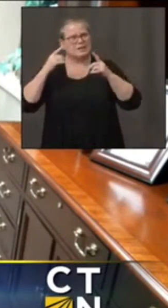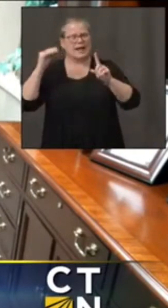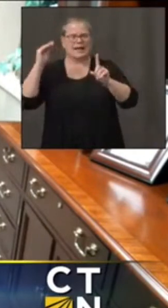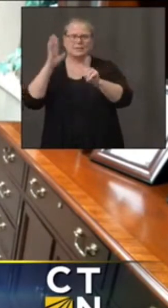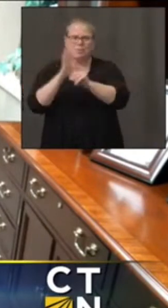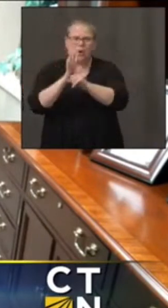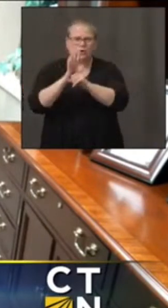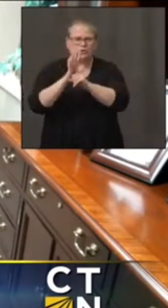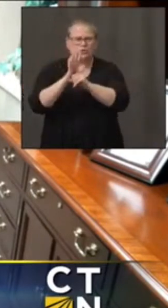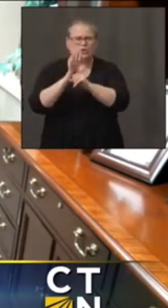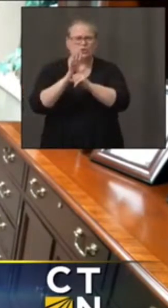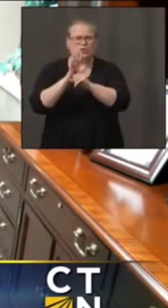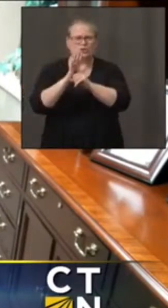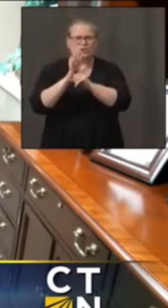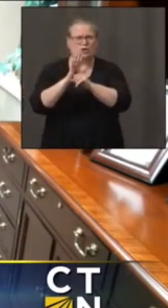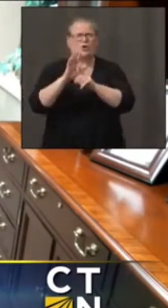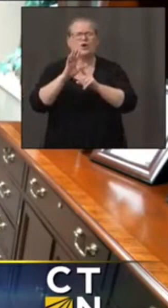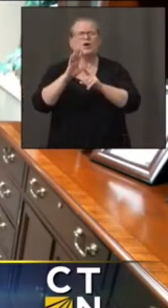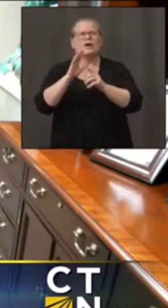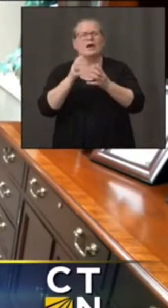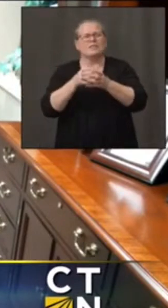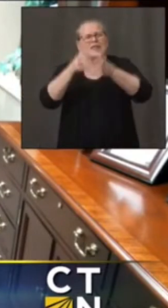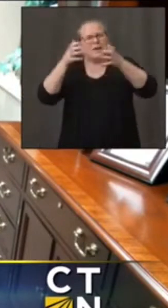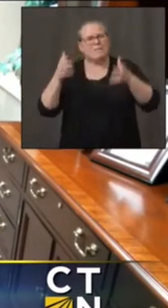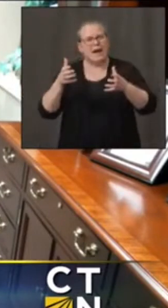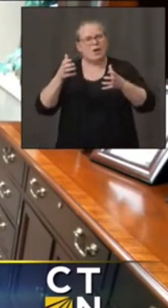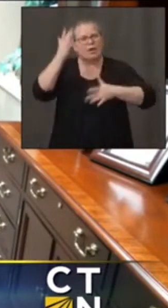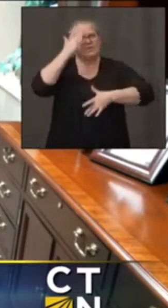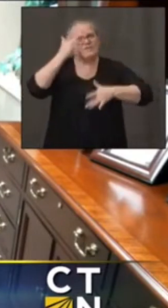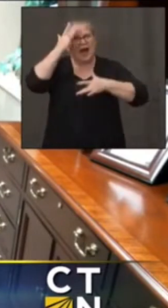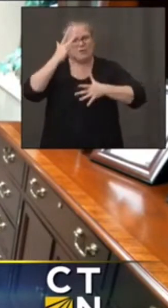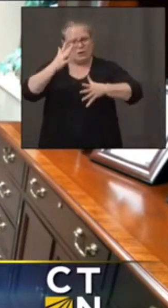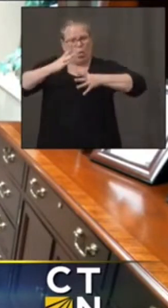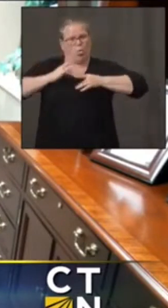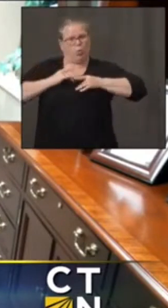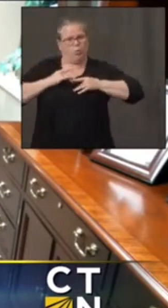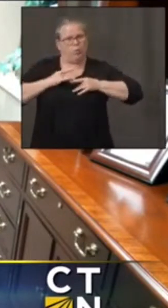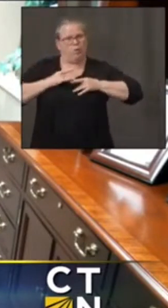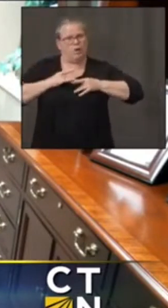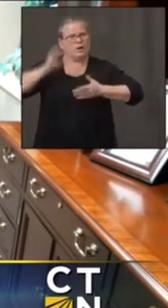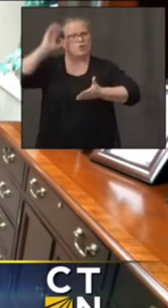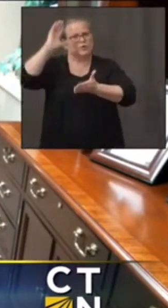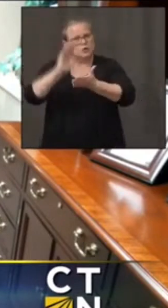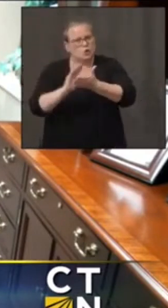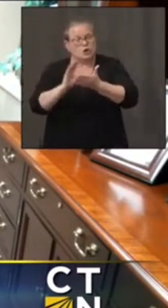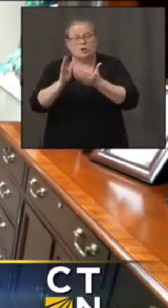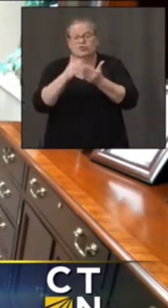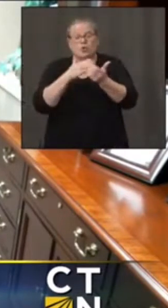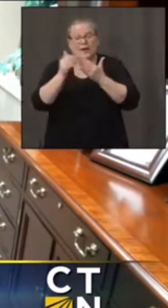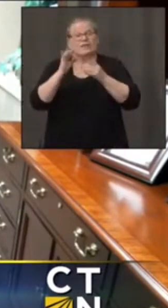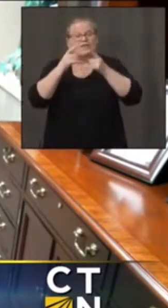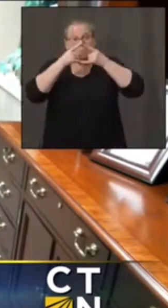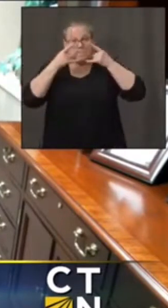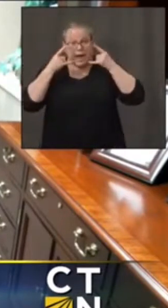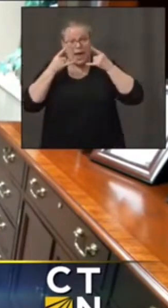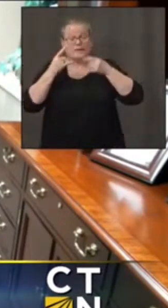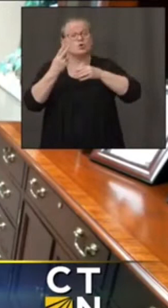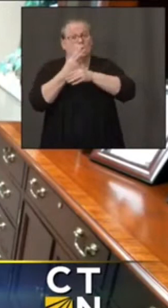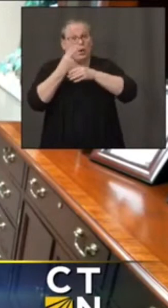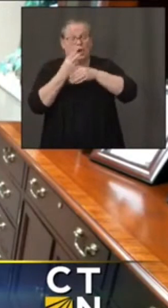to, could reduce the viral load that a wearer is exposed to, so that even if you get COVID, perhaps it's a